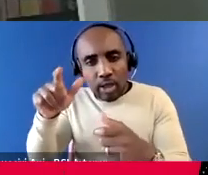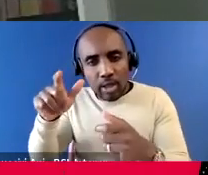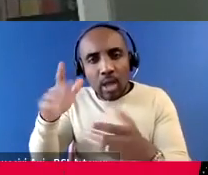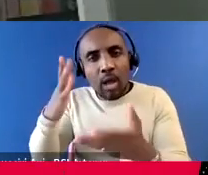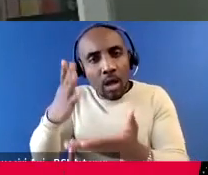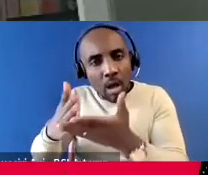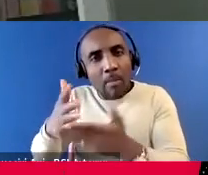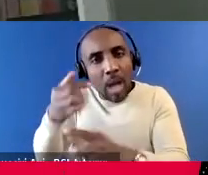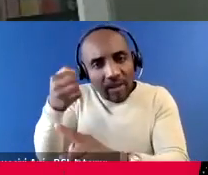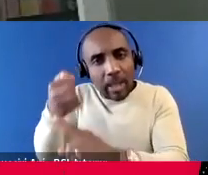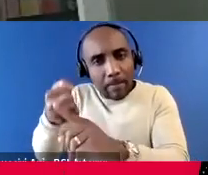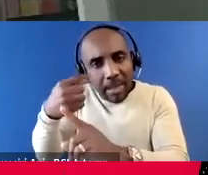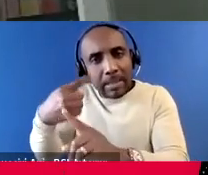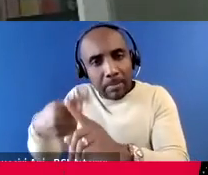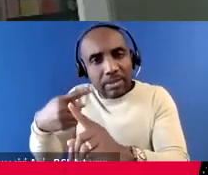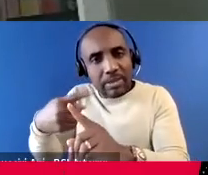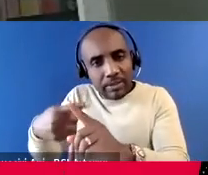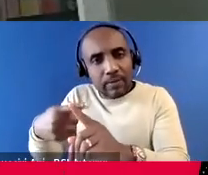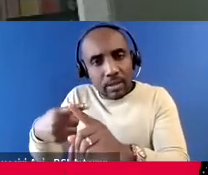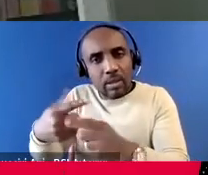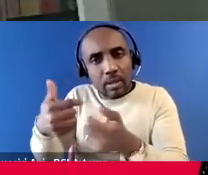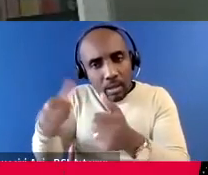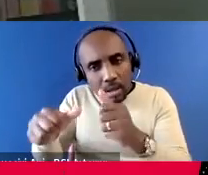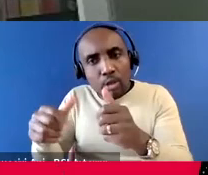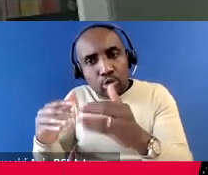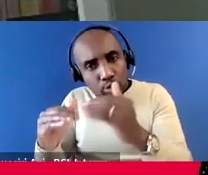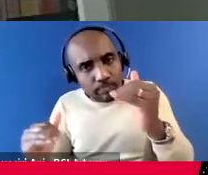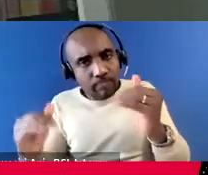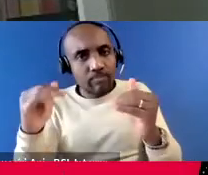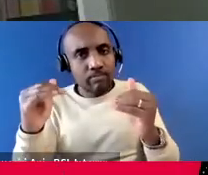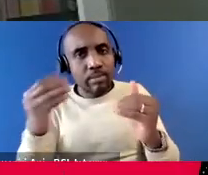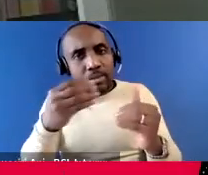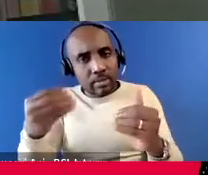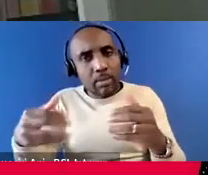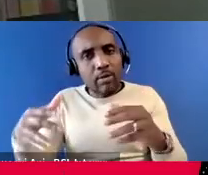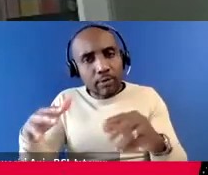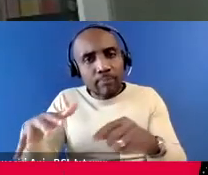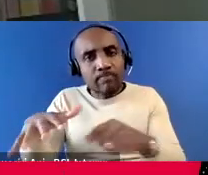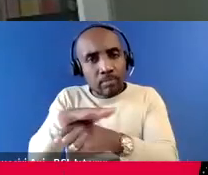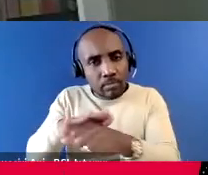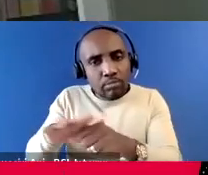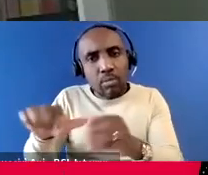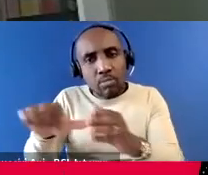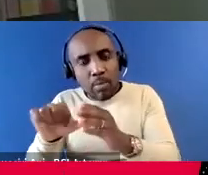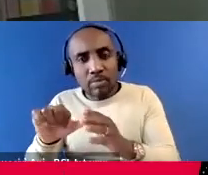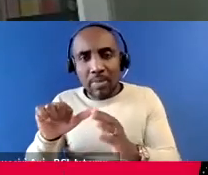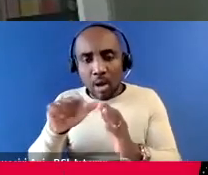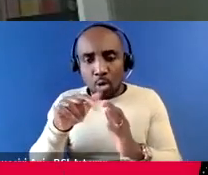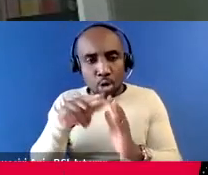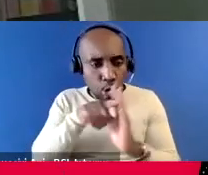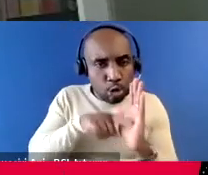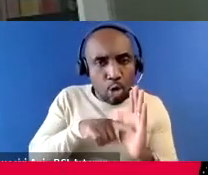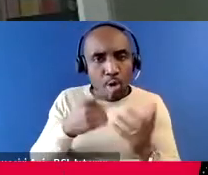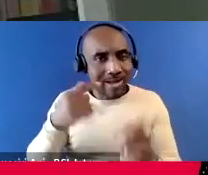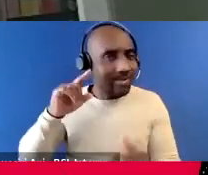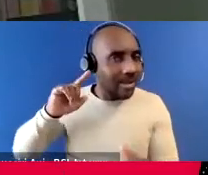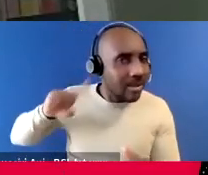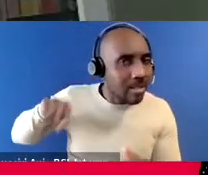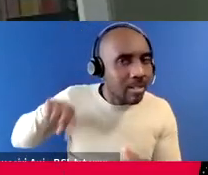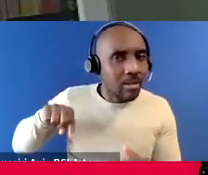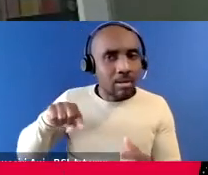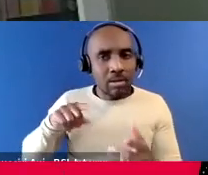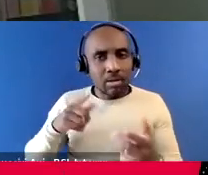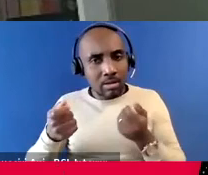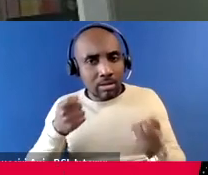I think the other thing is, you know, in conversations like these, you know, really